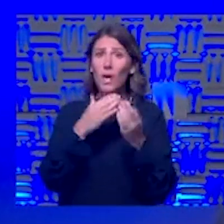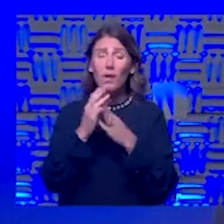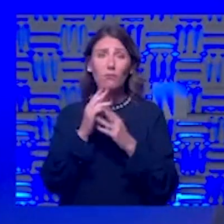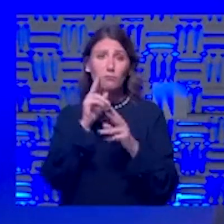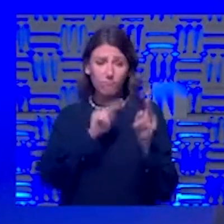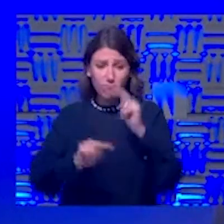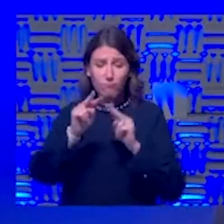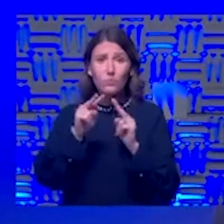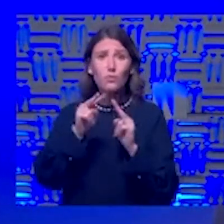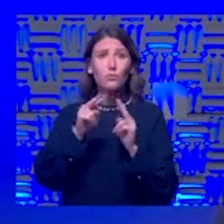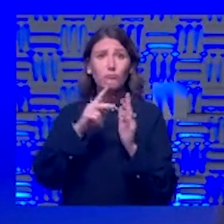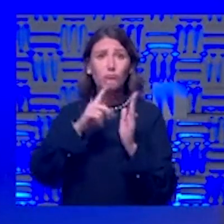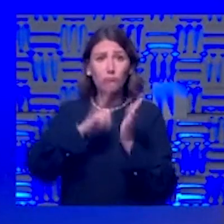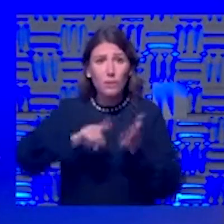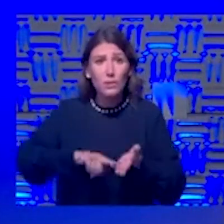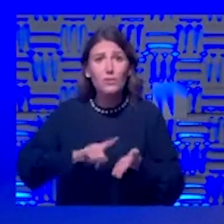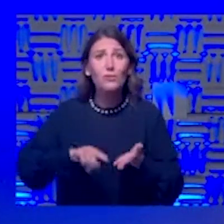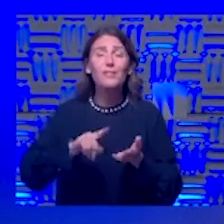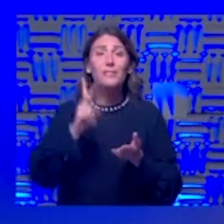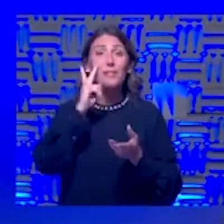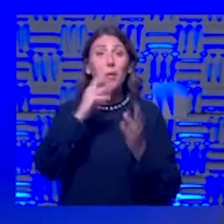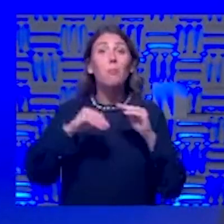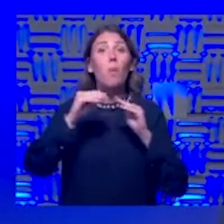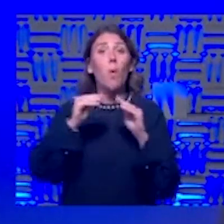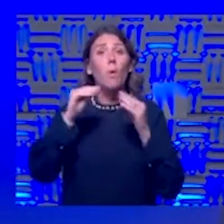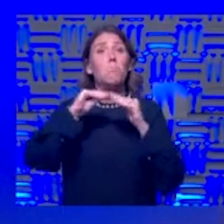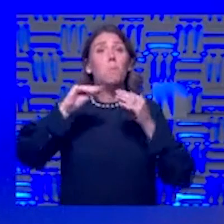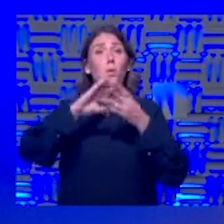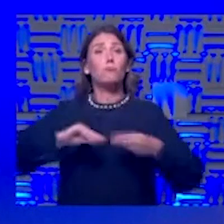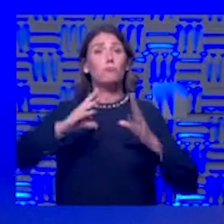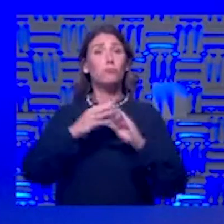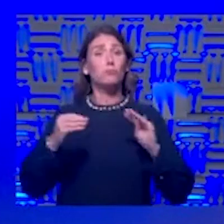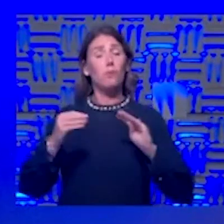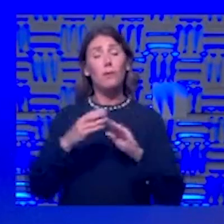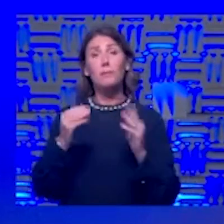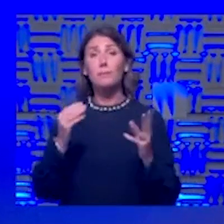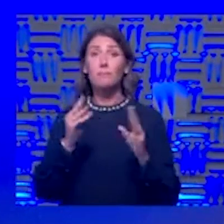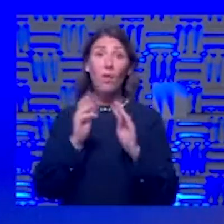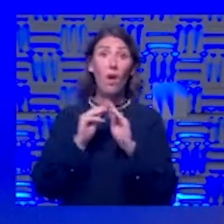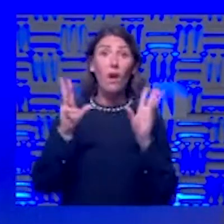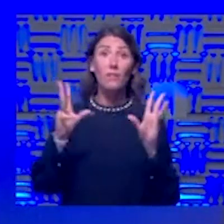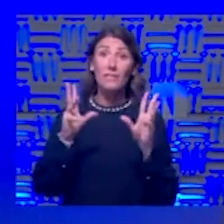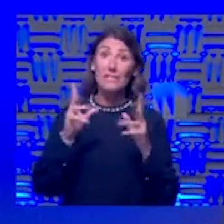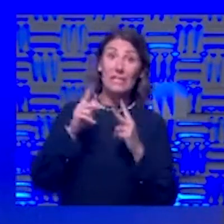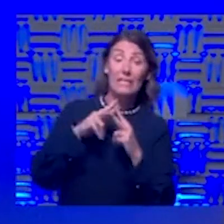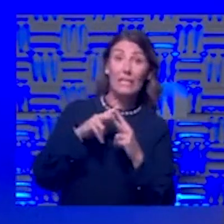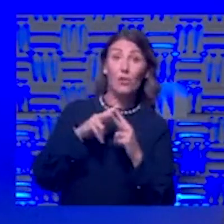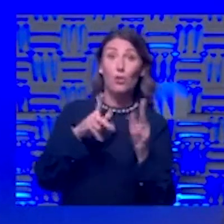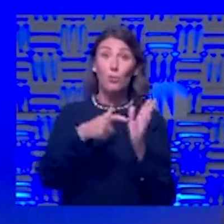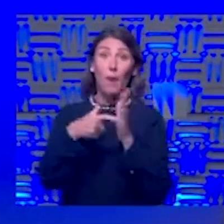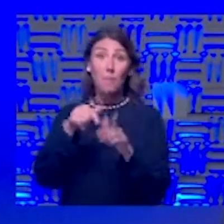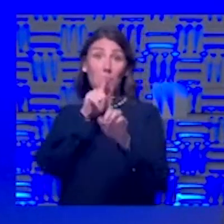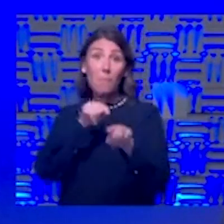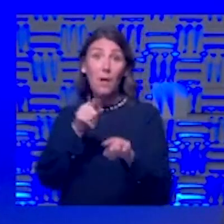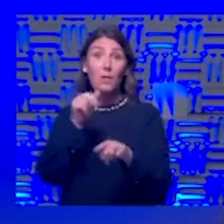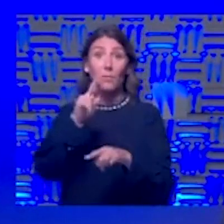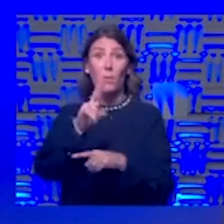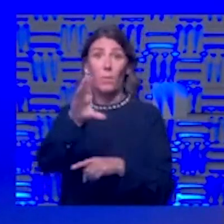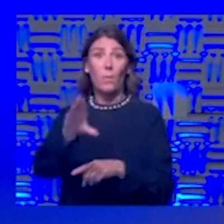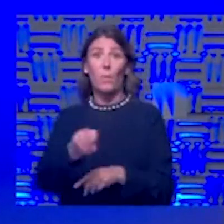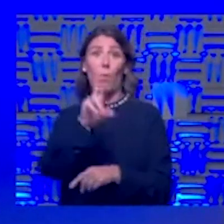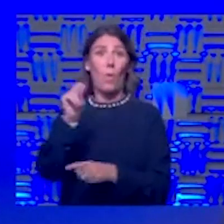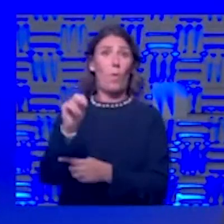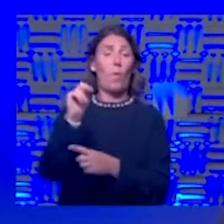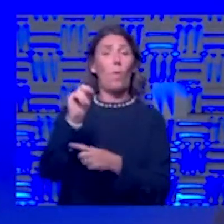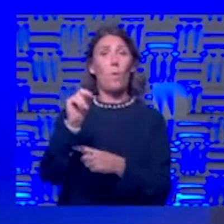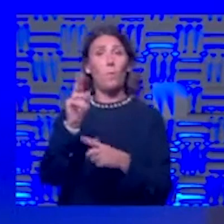more and more data, more and more stories, and then, we'll obviously either by mandate or by their own volition just kind of